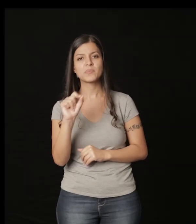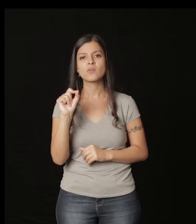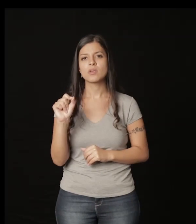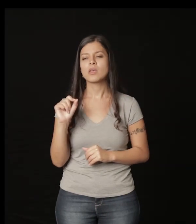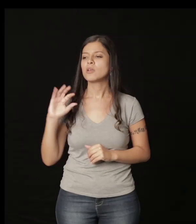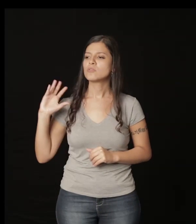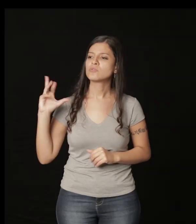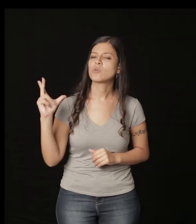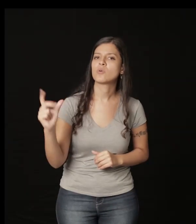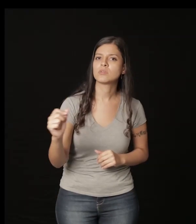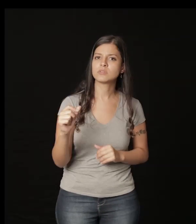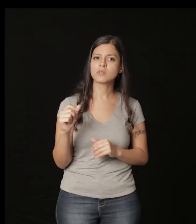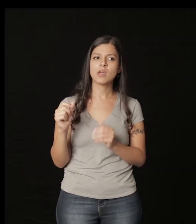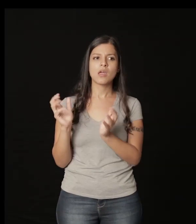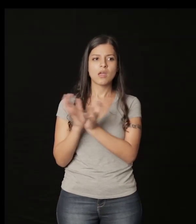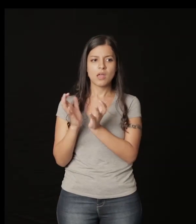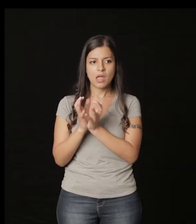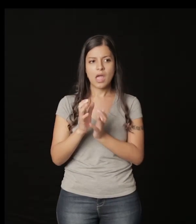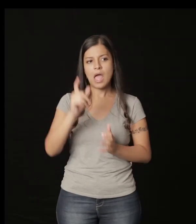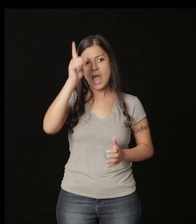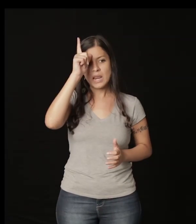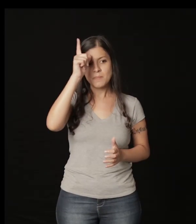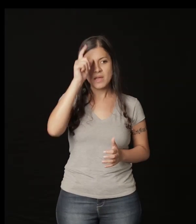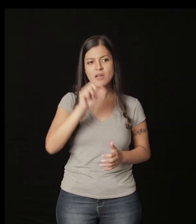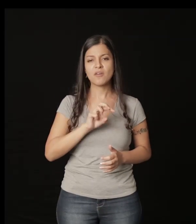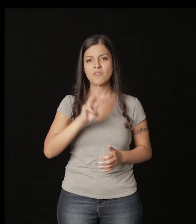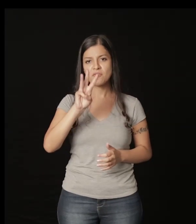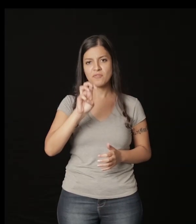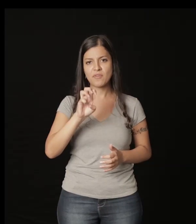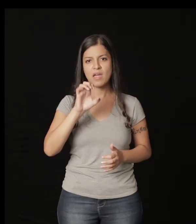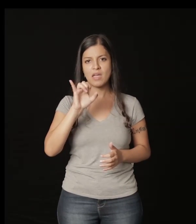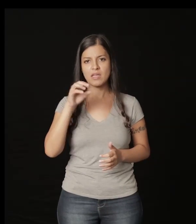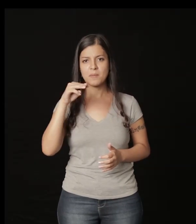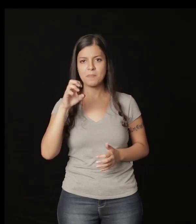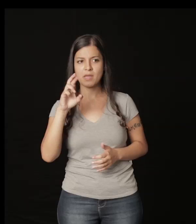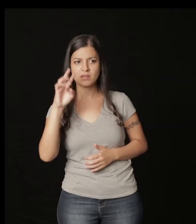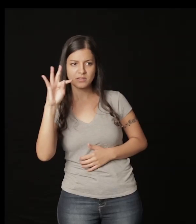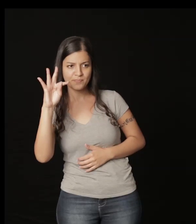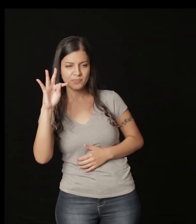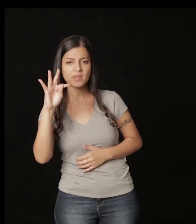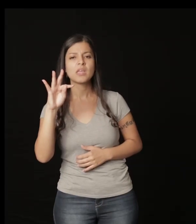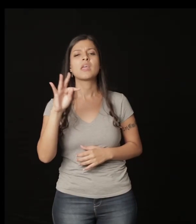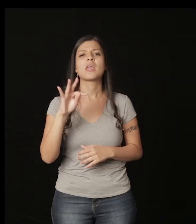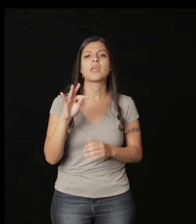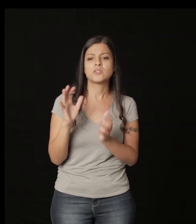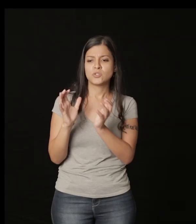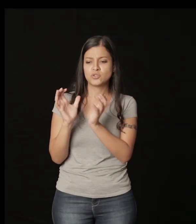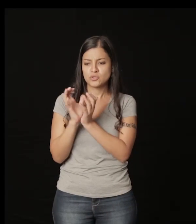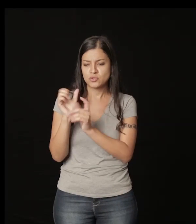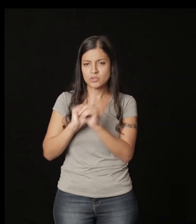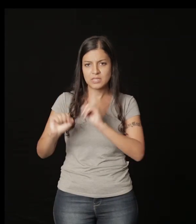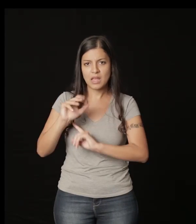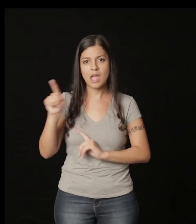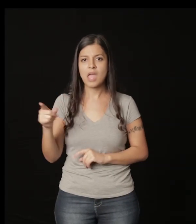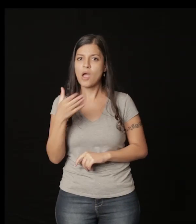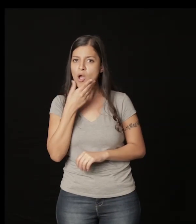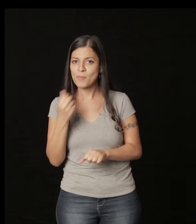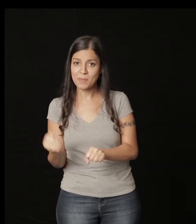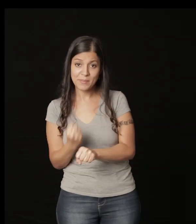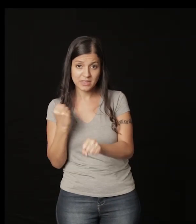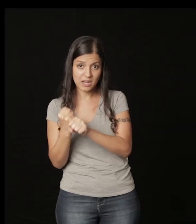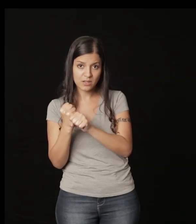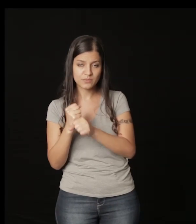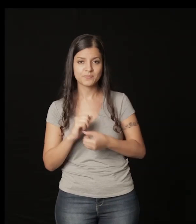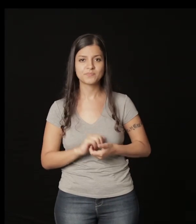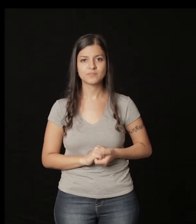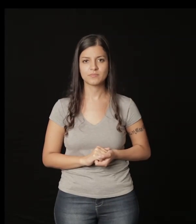he photographed all different aspects of Weimar German Republic, Weimar society. This is the